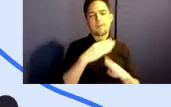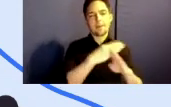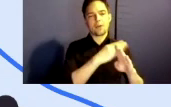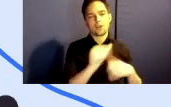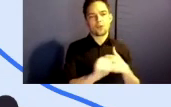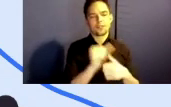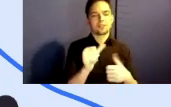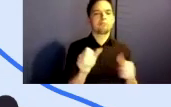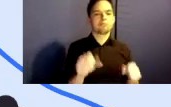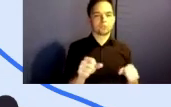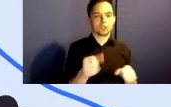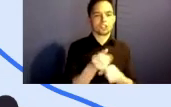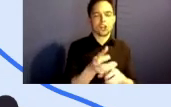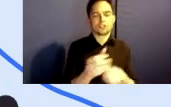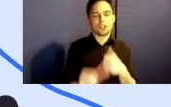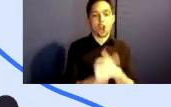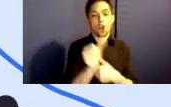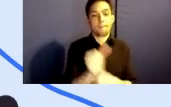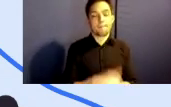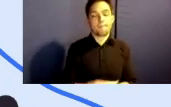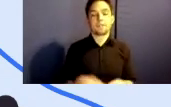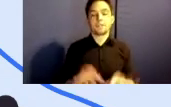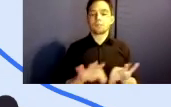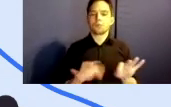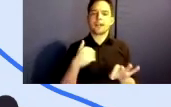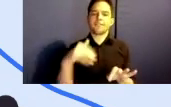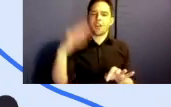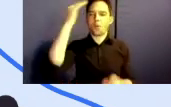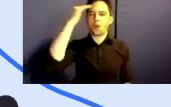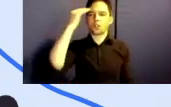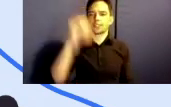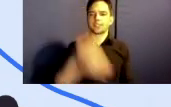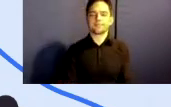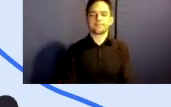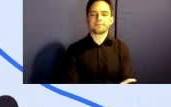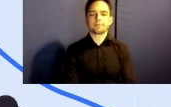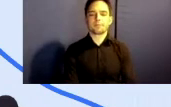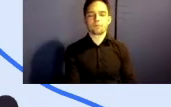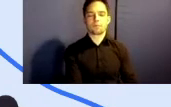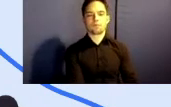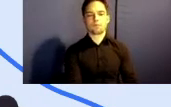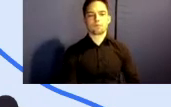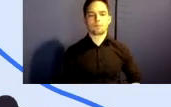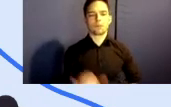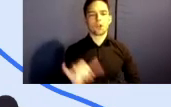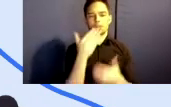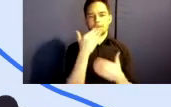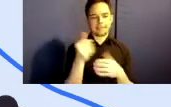cause harm. So it's very important to have this awareness. And then also the best and simple